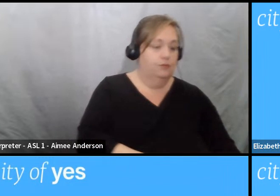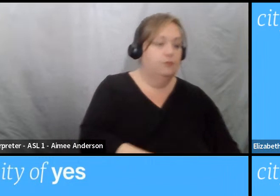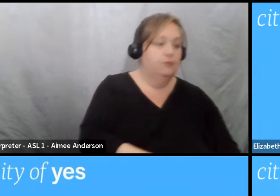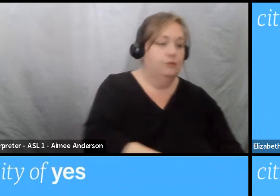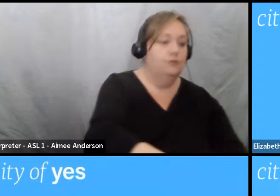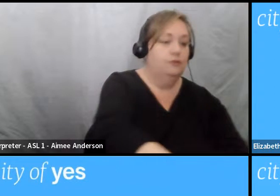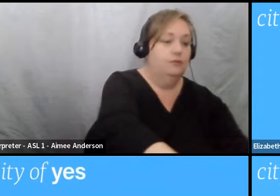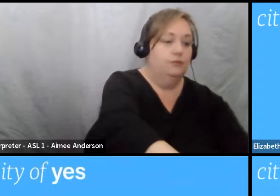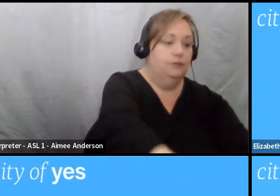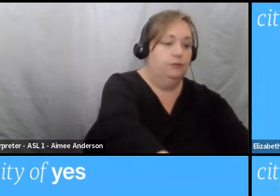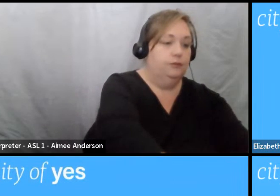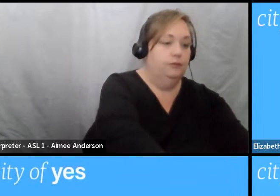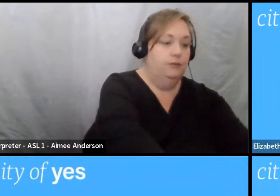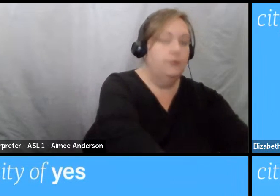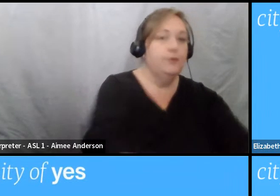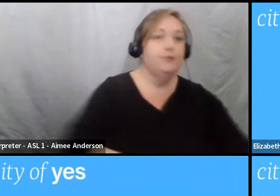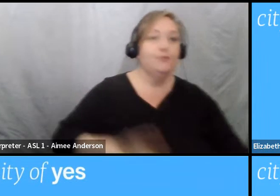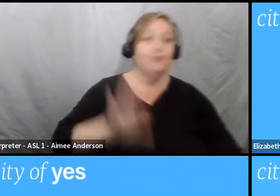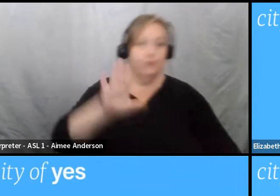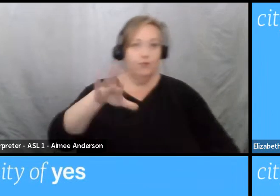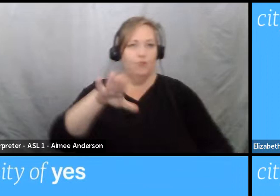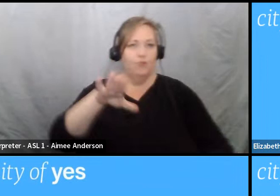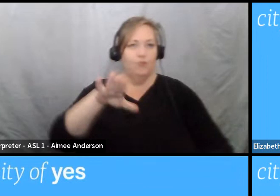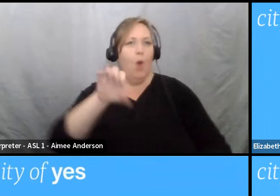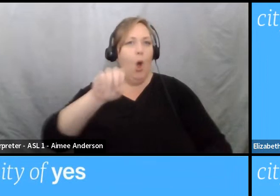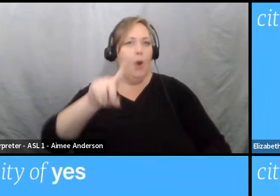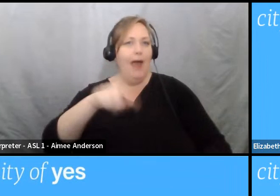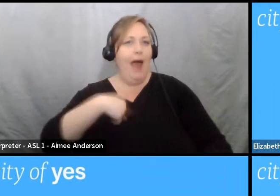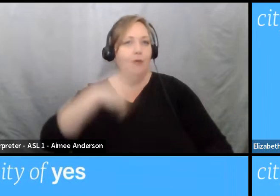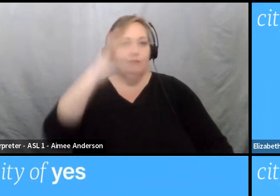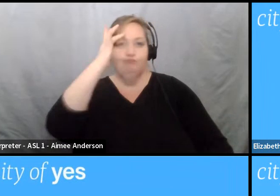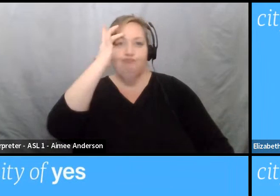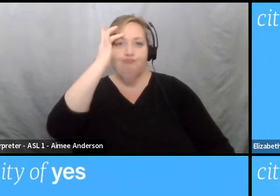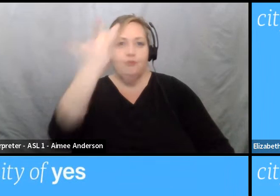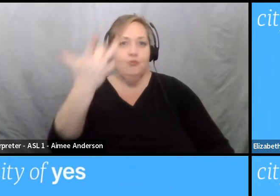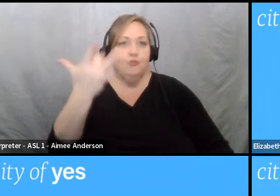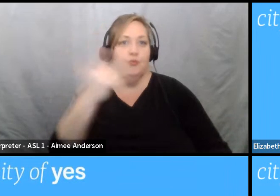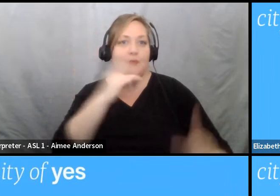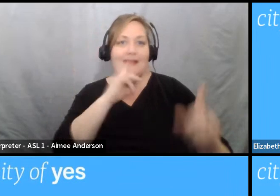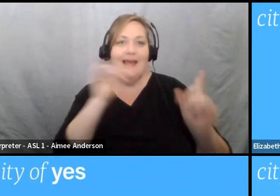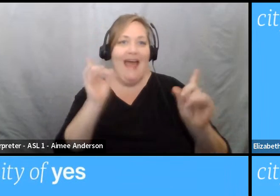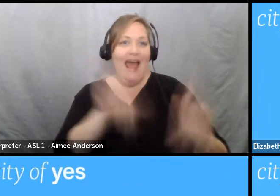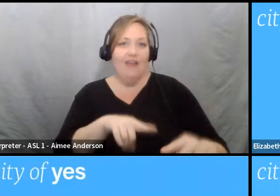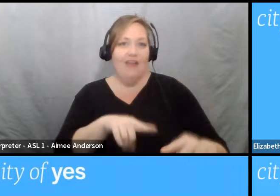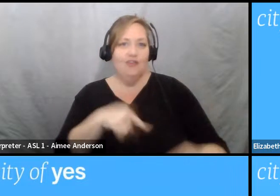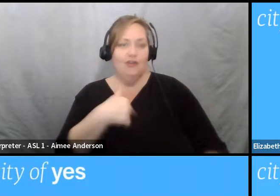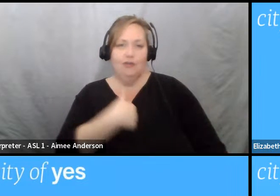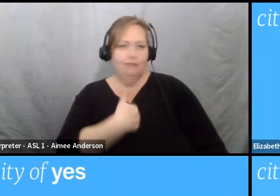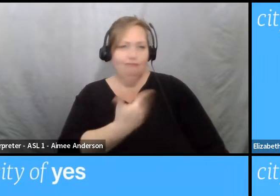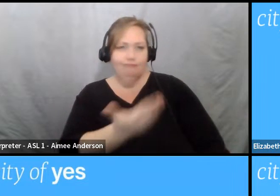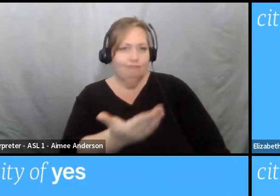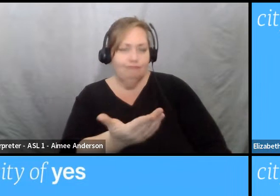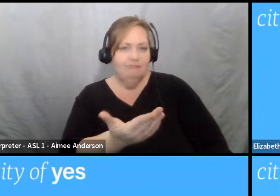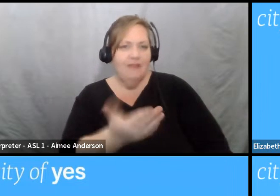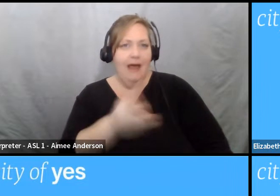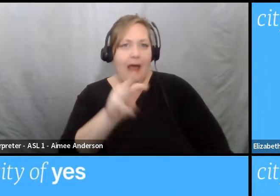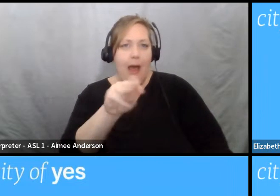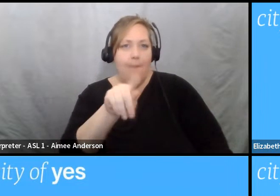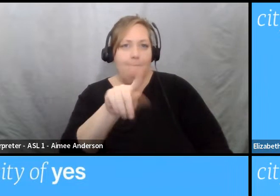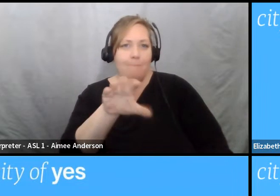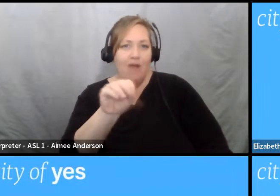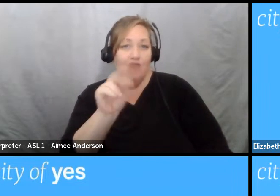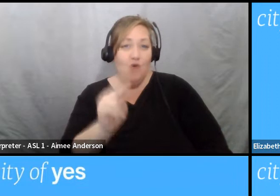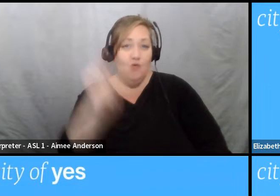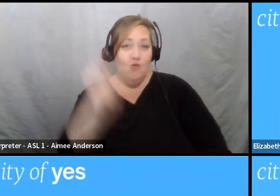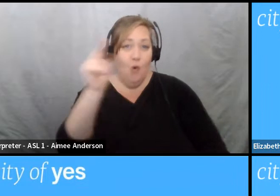Okay, I was very annoyed with the answer that I got, that the Metro North plan